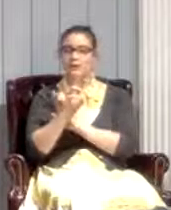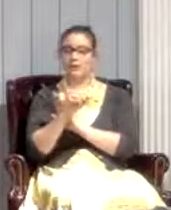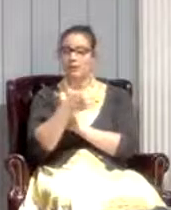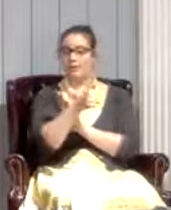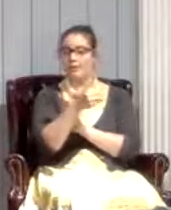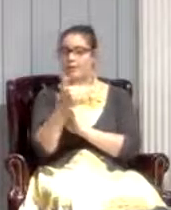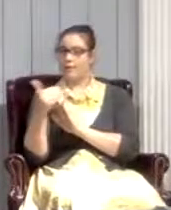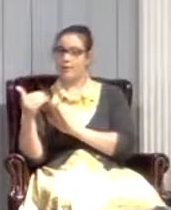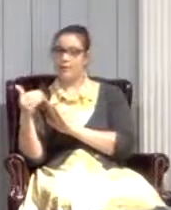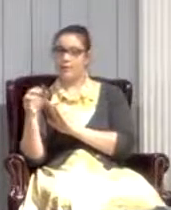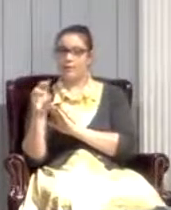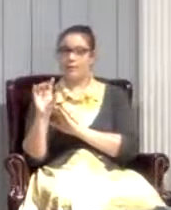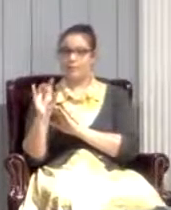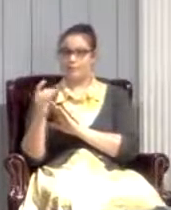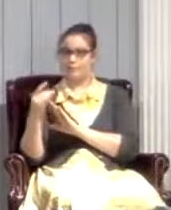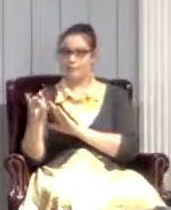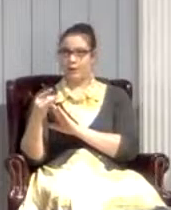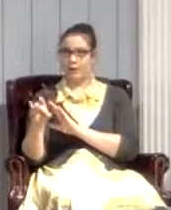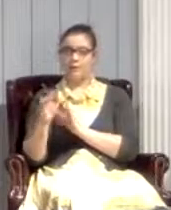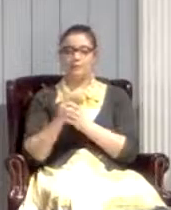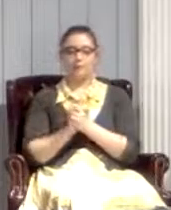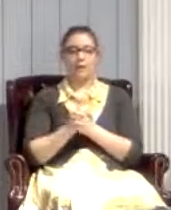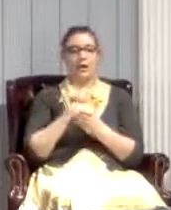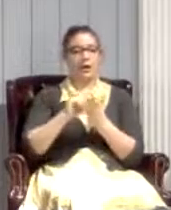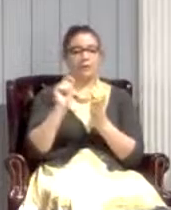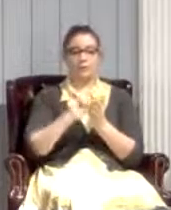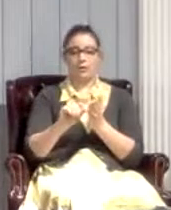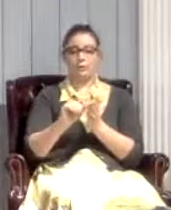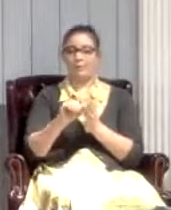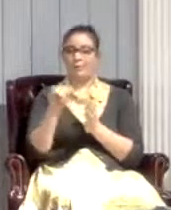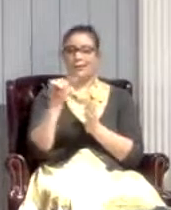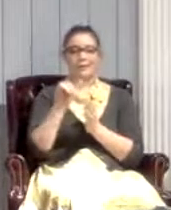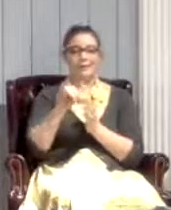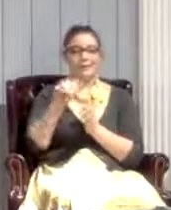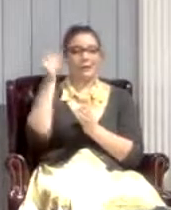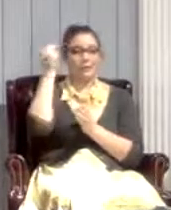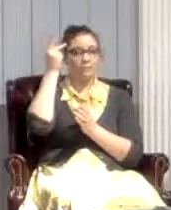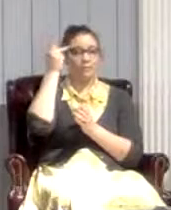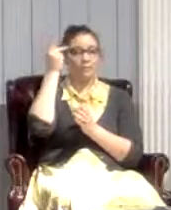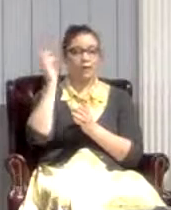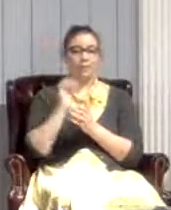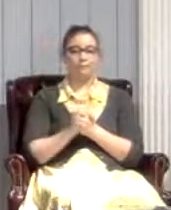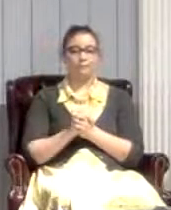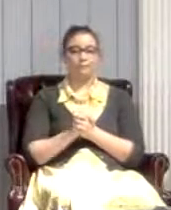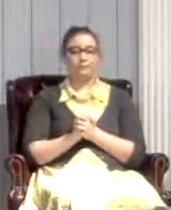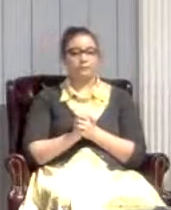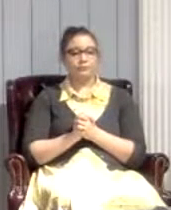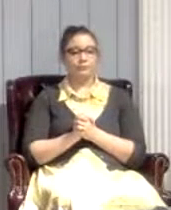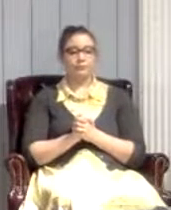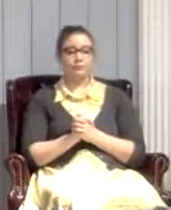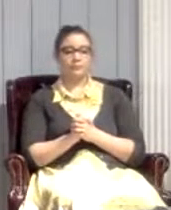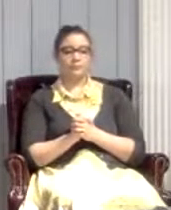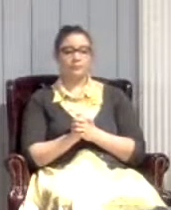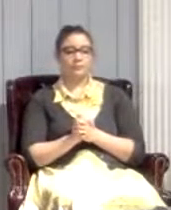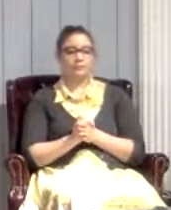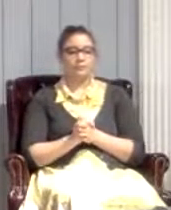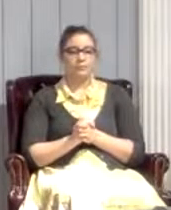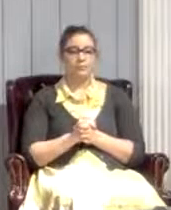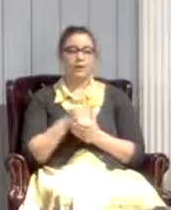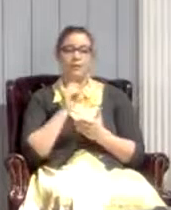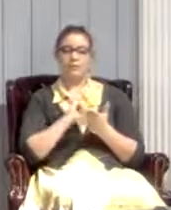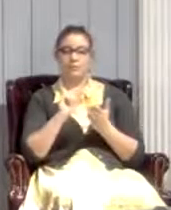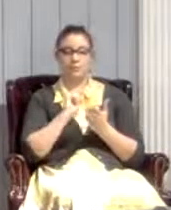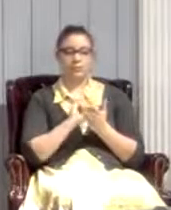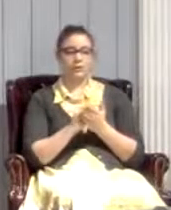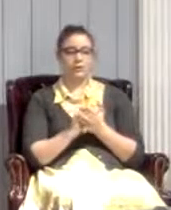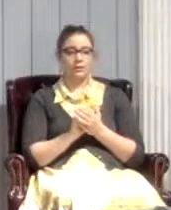very specific, written by the same apostle. This is the Holy Spirit of God who's leading through it. So it wouldn't have, if it would have been written by Peter, I'd have been able to use